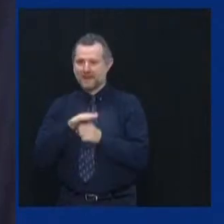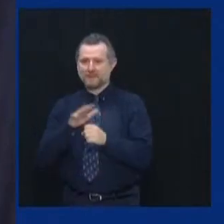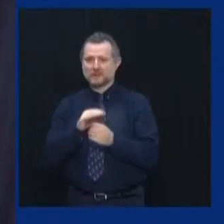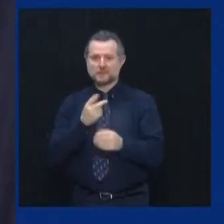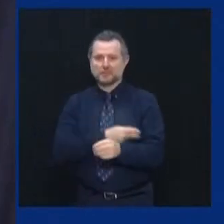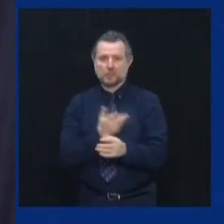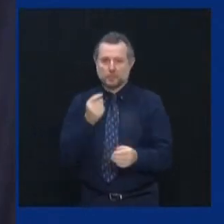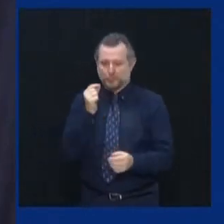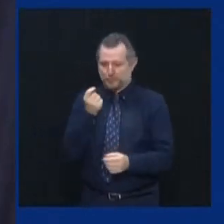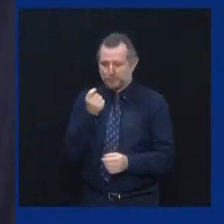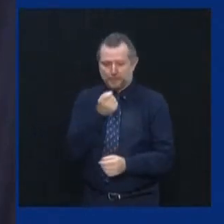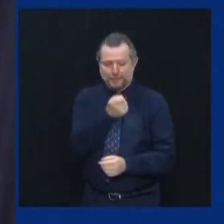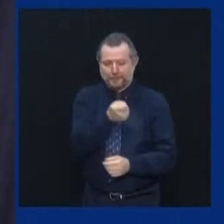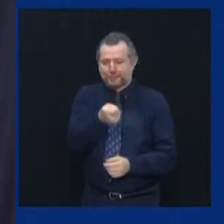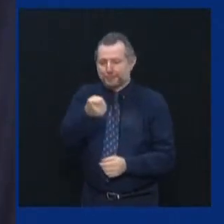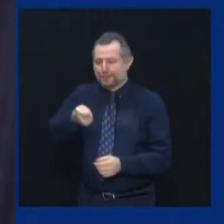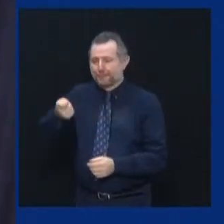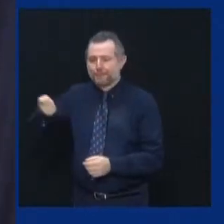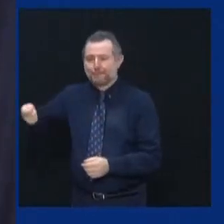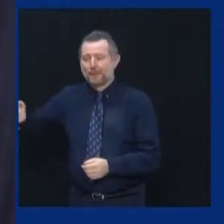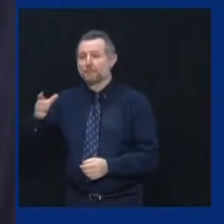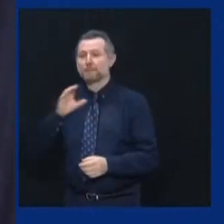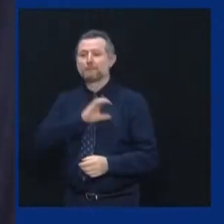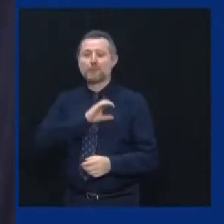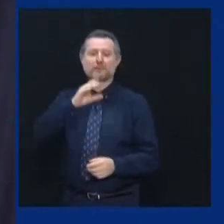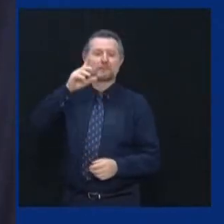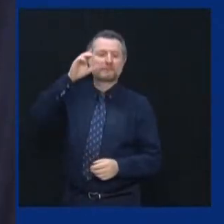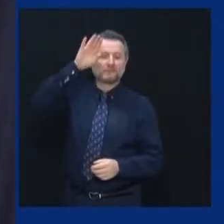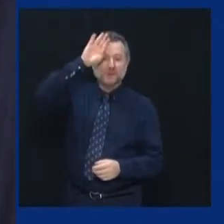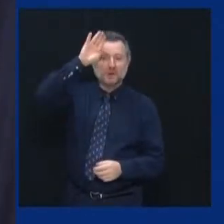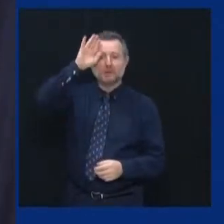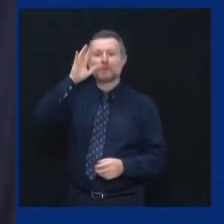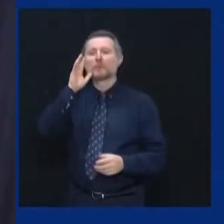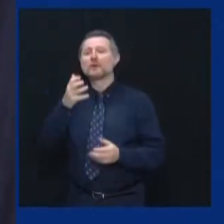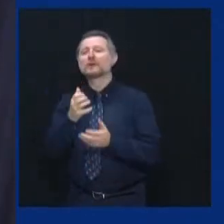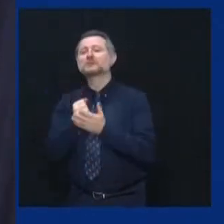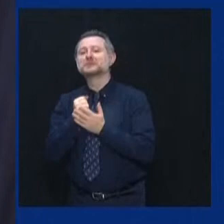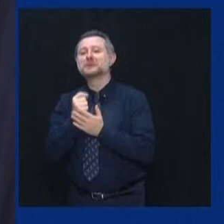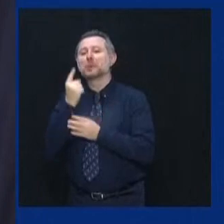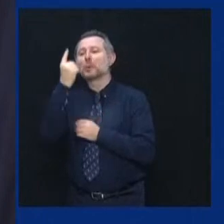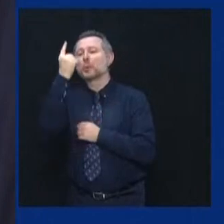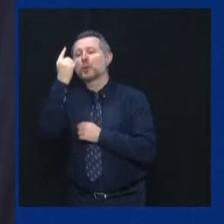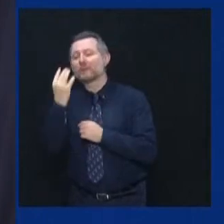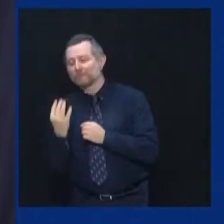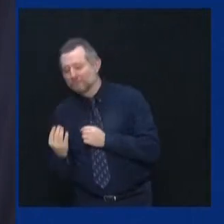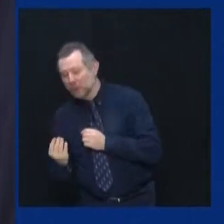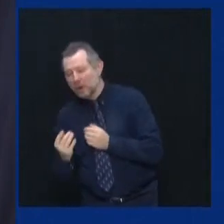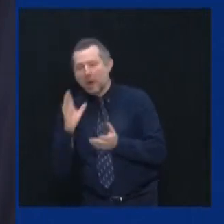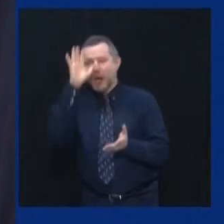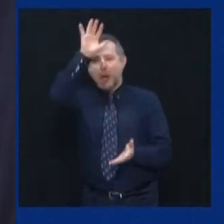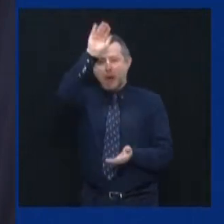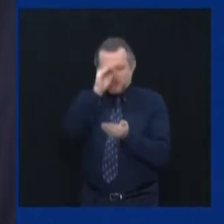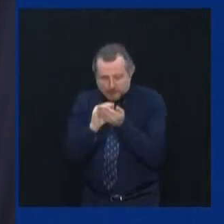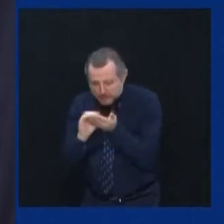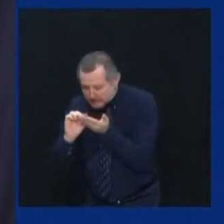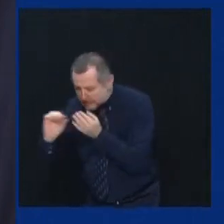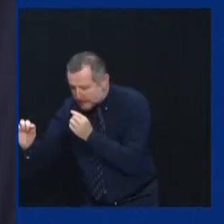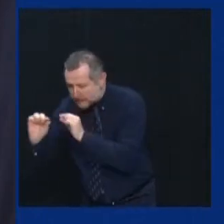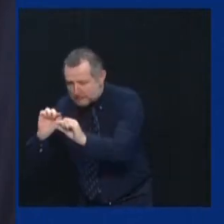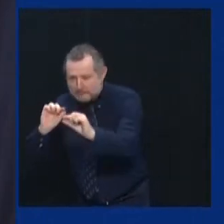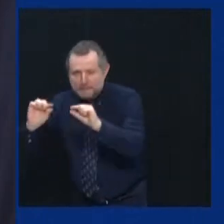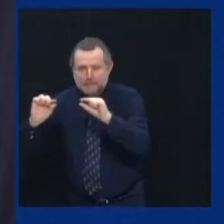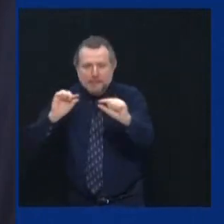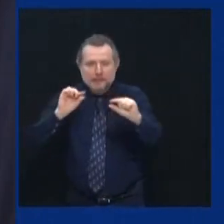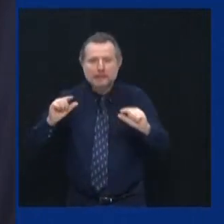Police, fire, et cetera, they're going to get 1/14 of the allocation per week. And everybody's going to say they don't